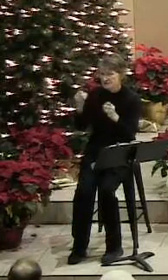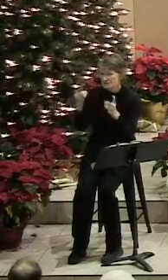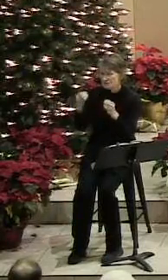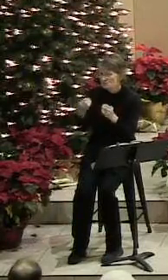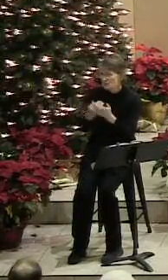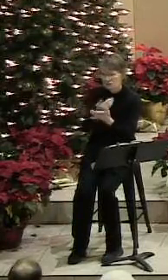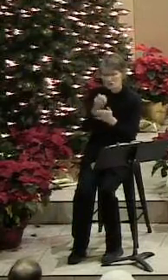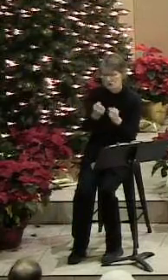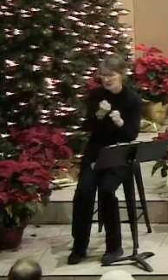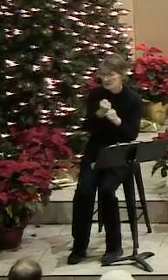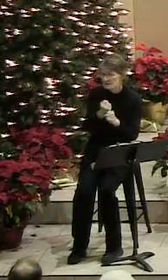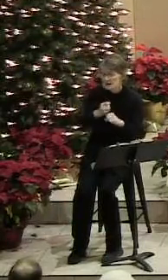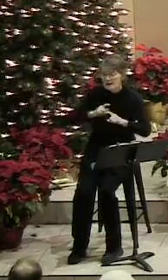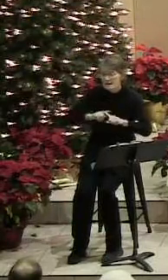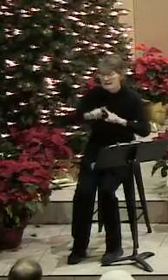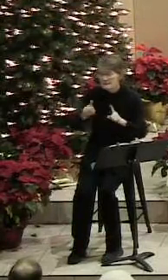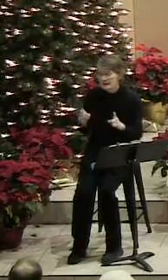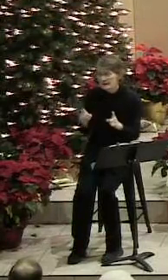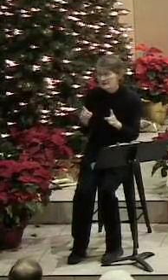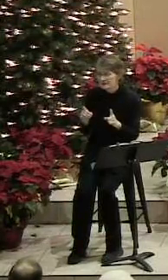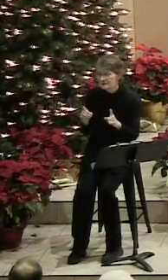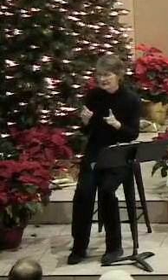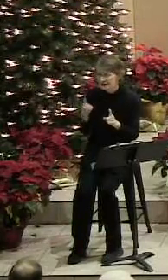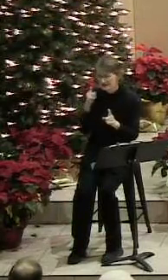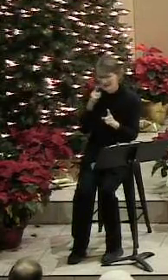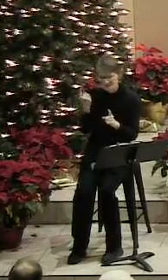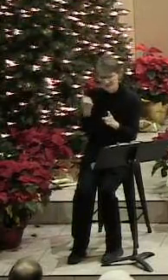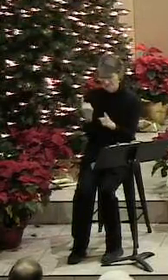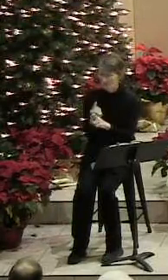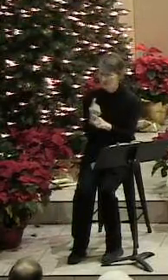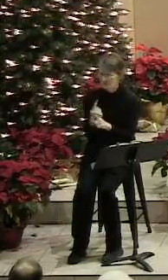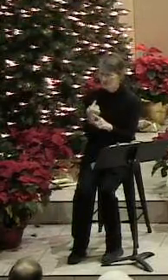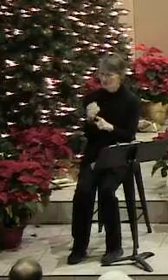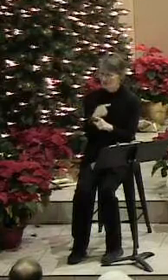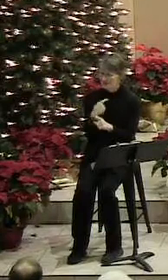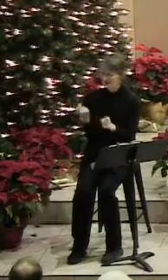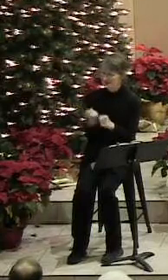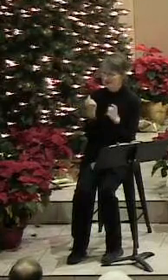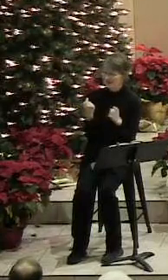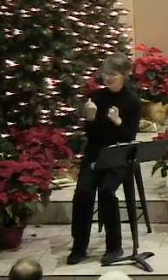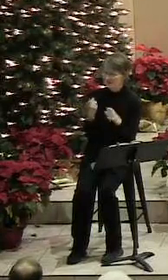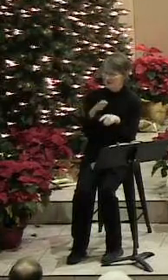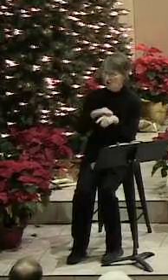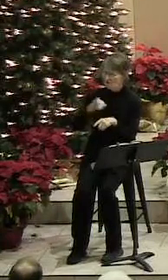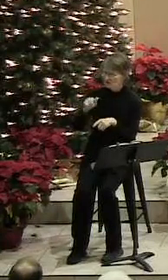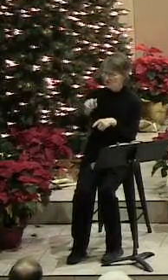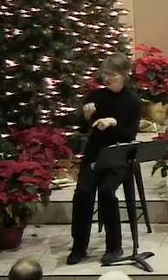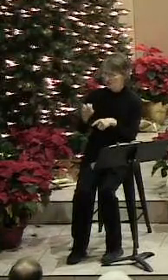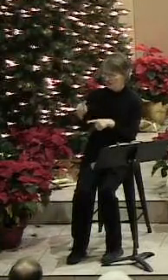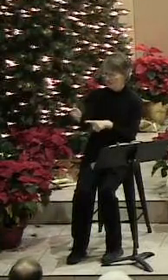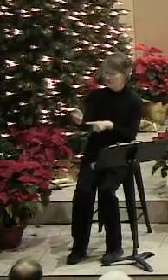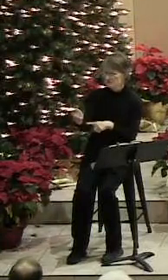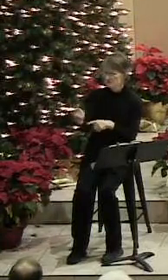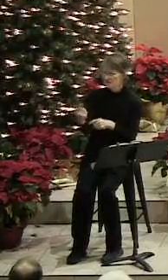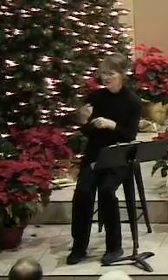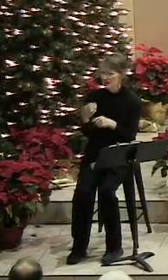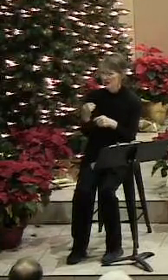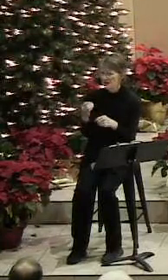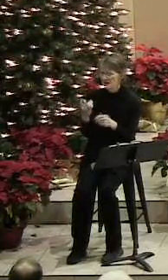on the other hand, I think it's kind of fitting. You know, what did they sing in Times Square at